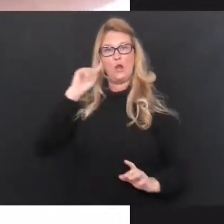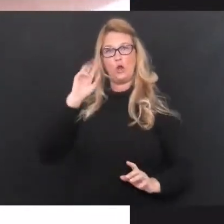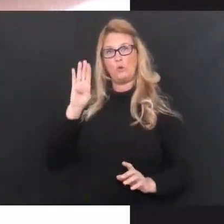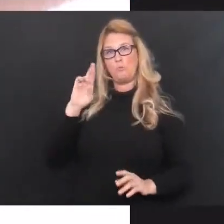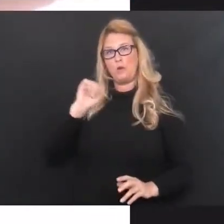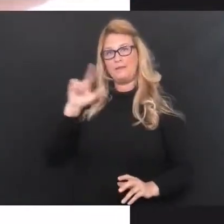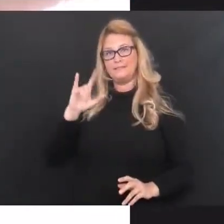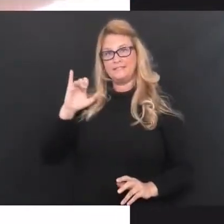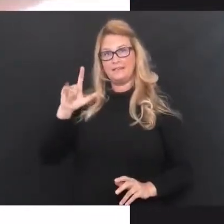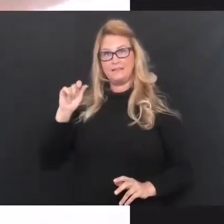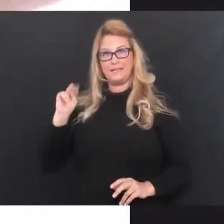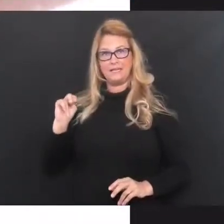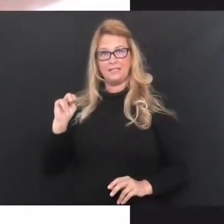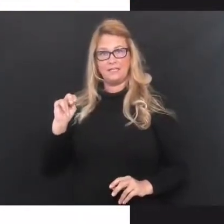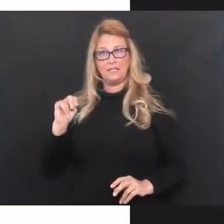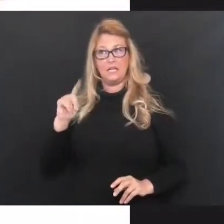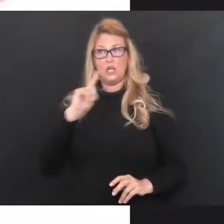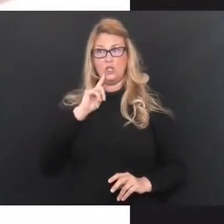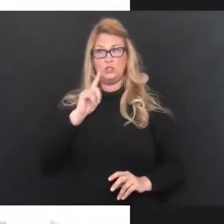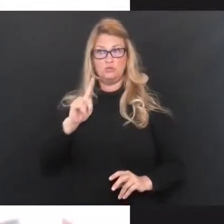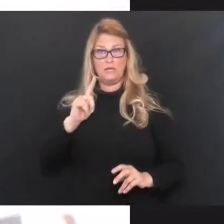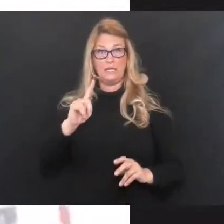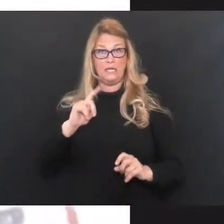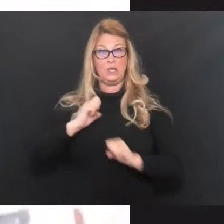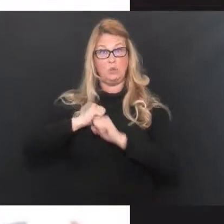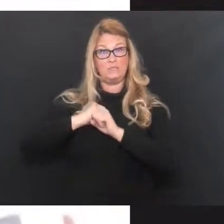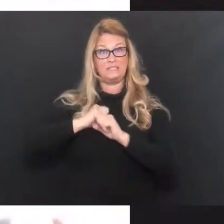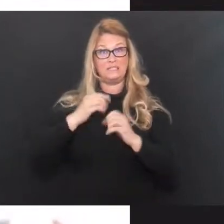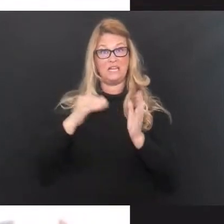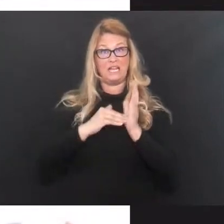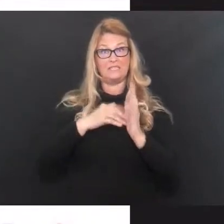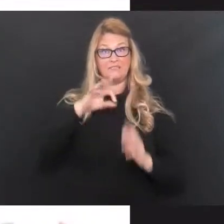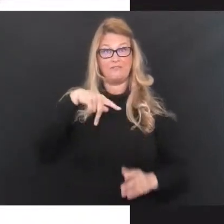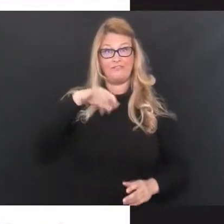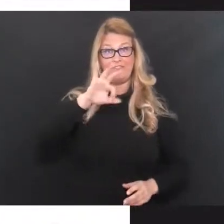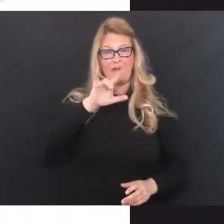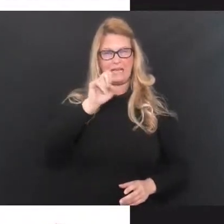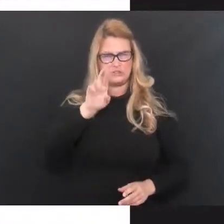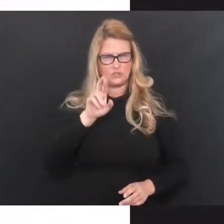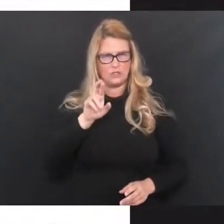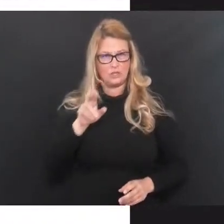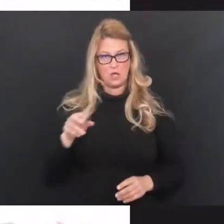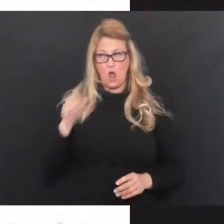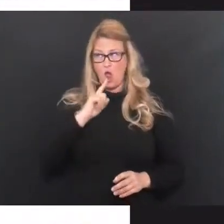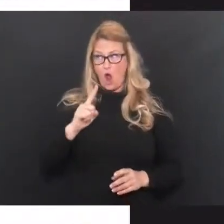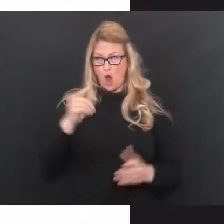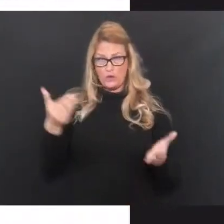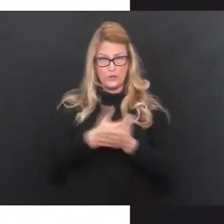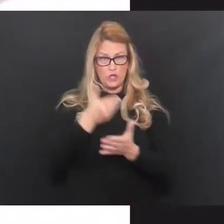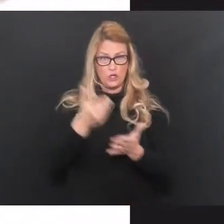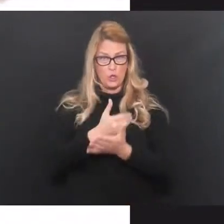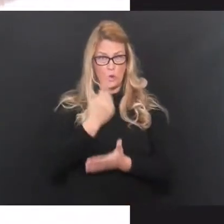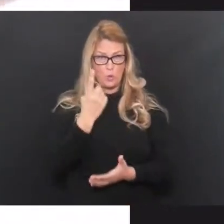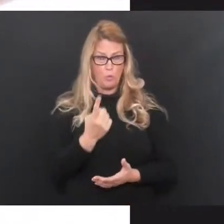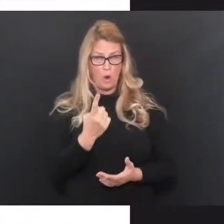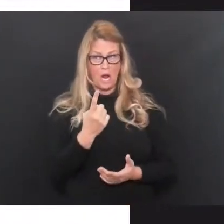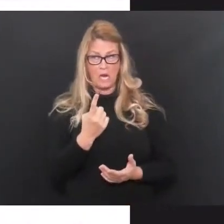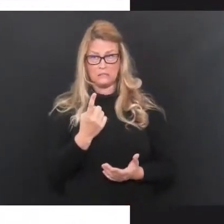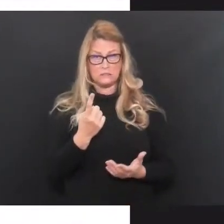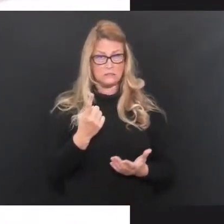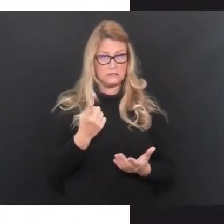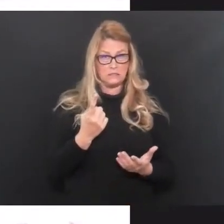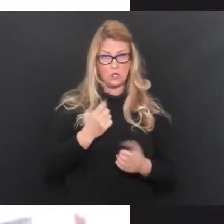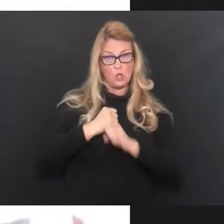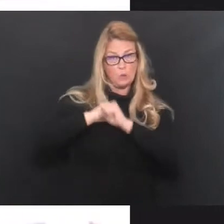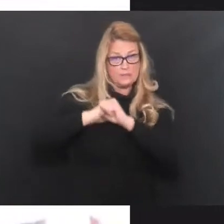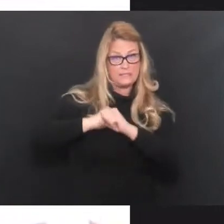strain is resistant to at least the Pfizer vaccine. I'd like you to address that. Are any of these new strains in some way, shape, form, or fashion